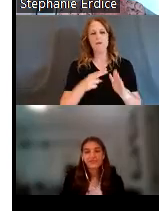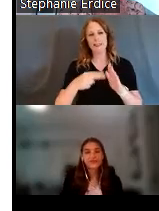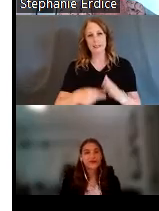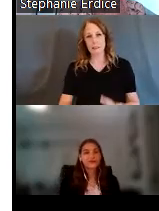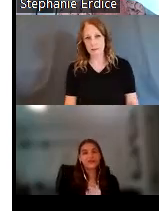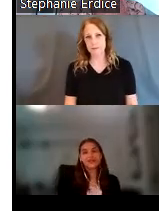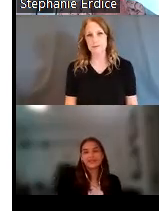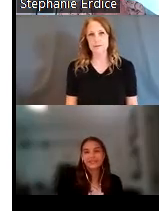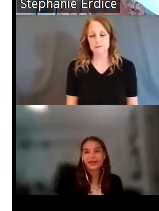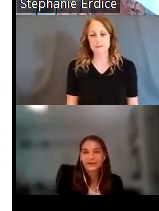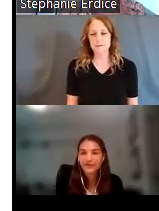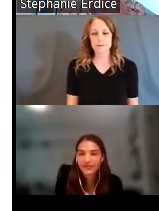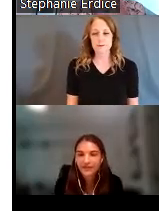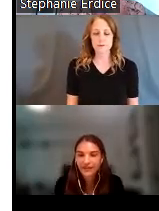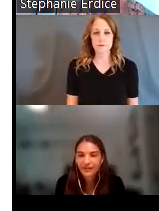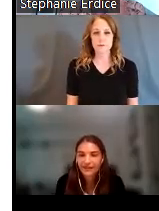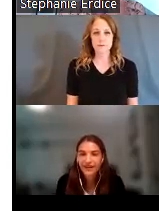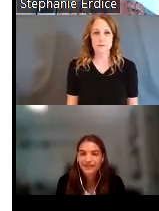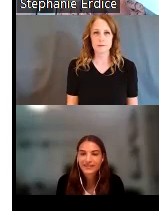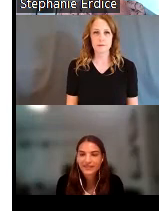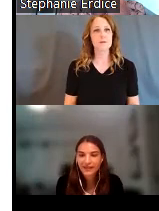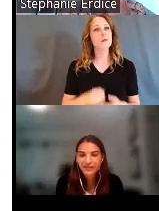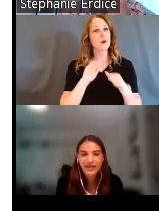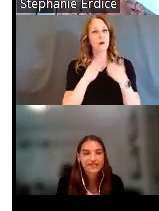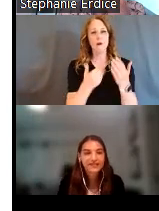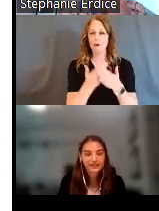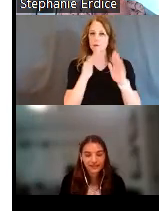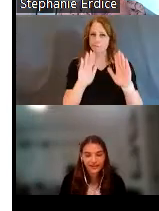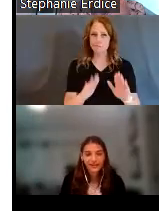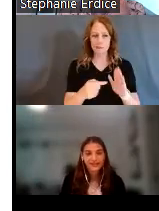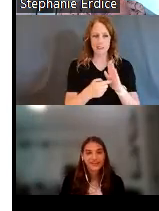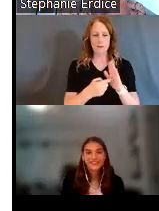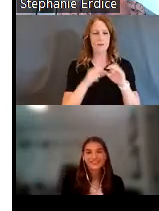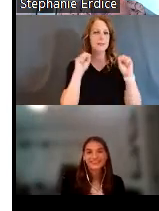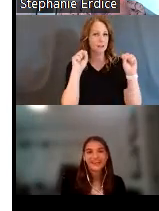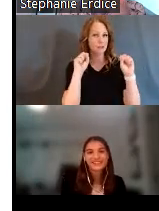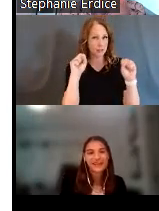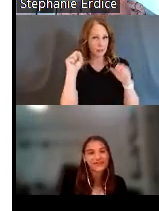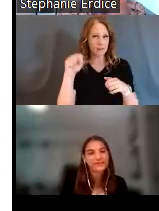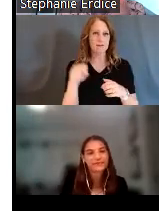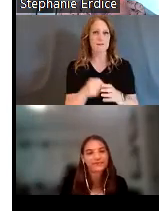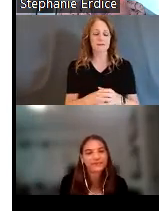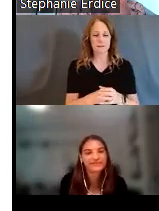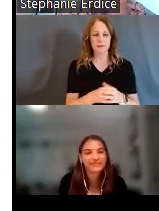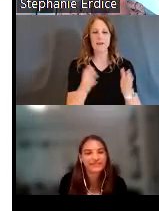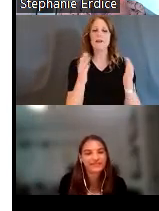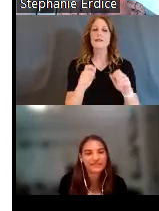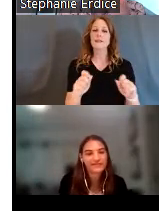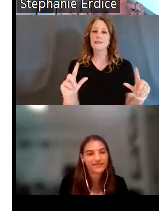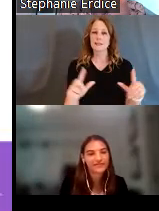Yeah, so these are all great examples. Yes, exercising. All right, next slide.